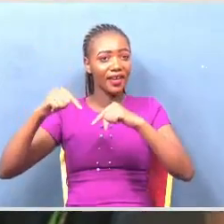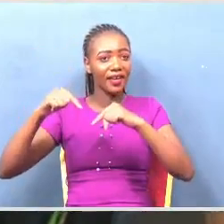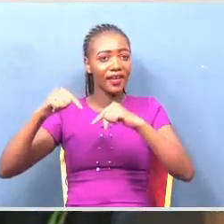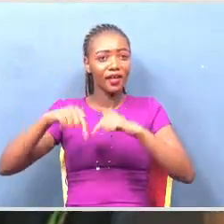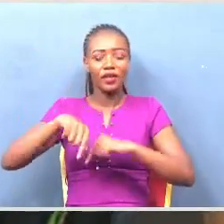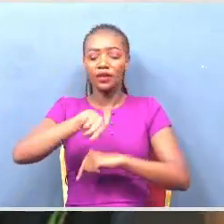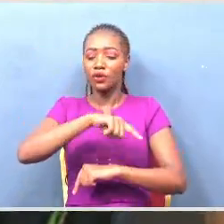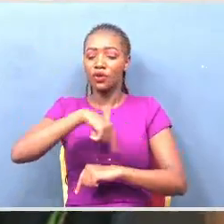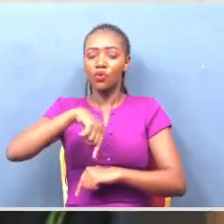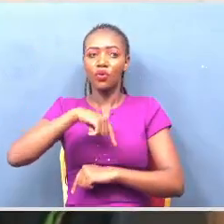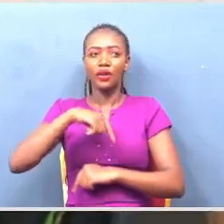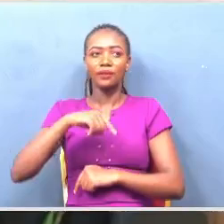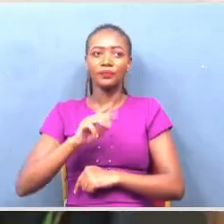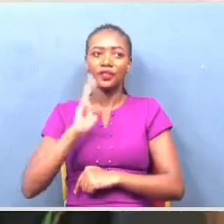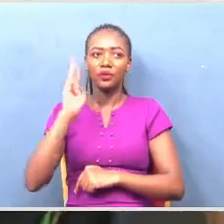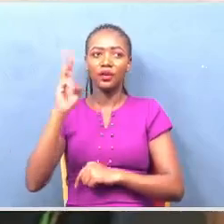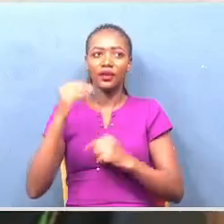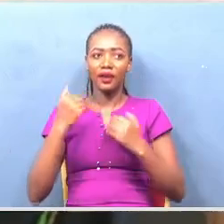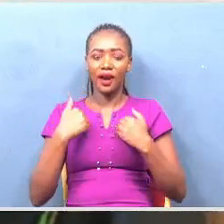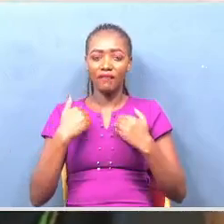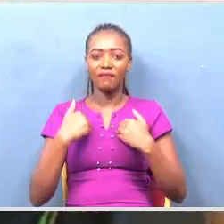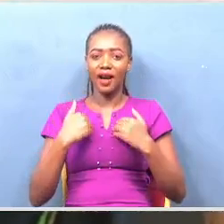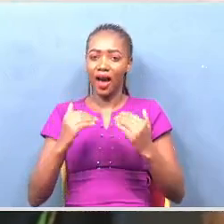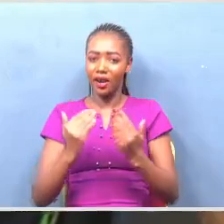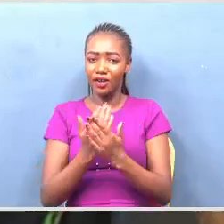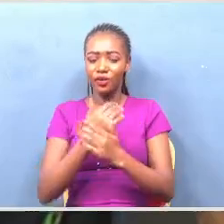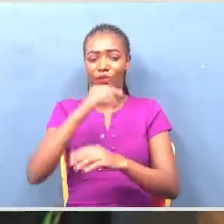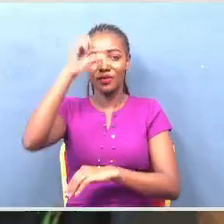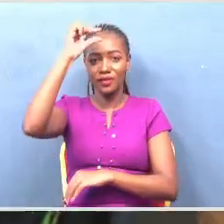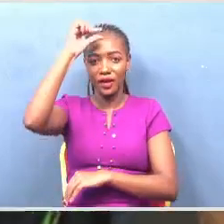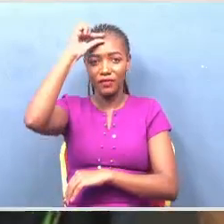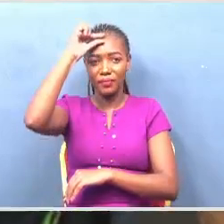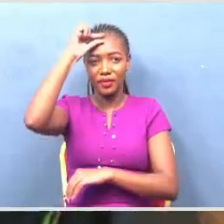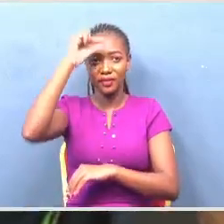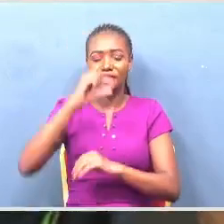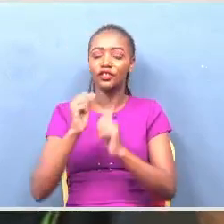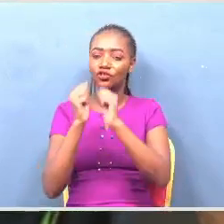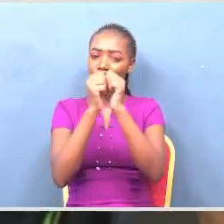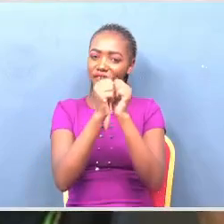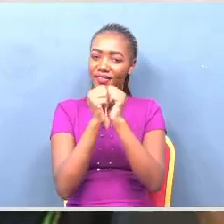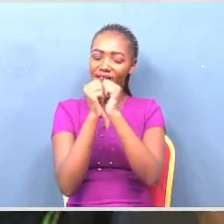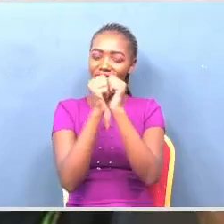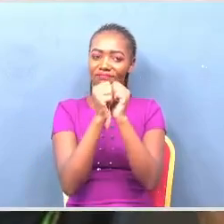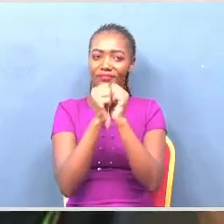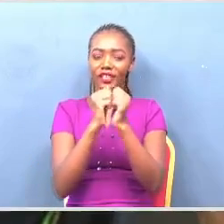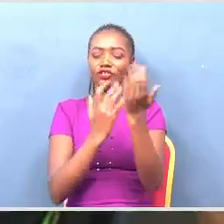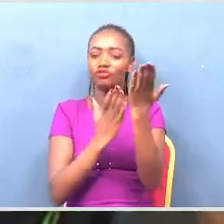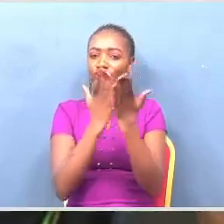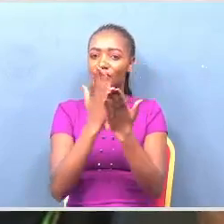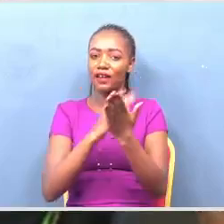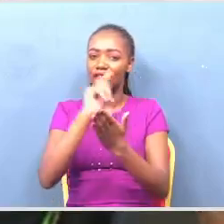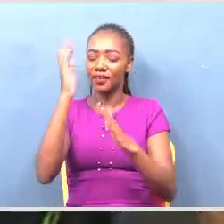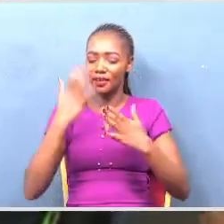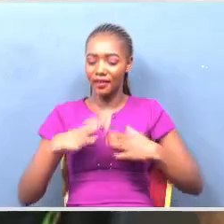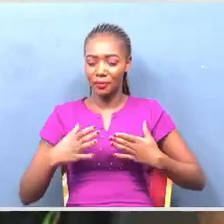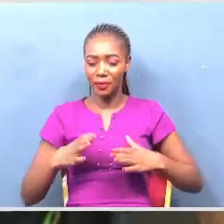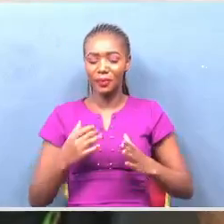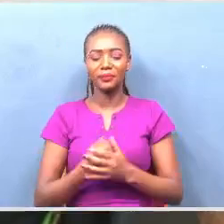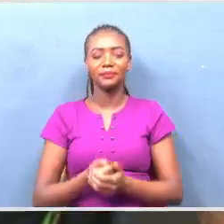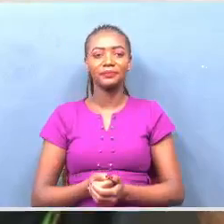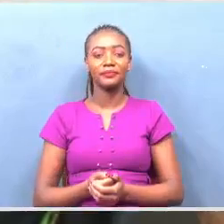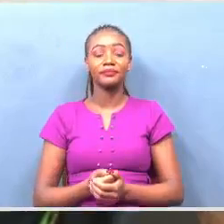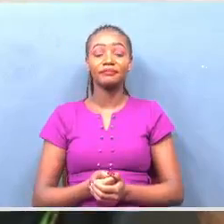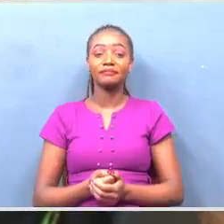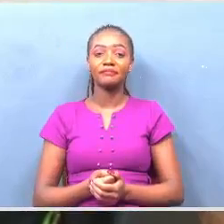we're going to form a government together to serve the people of Kenya.